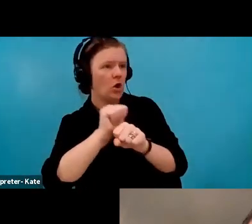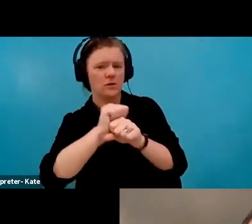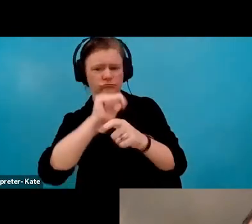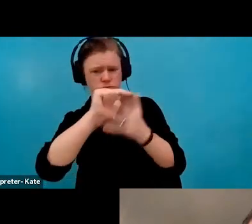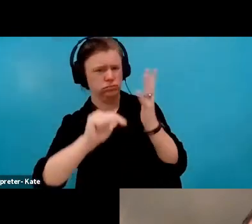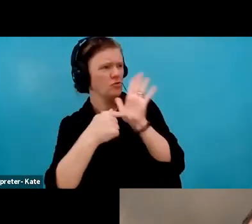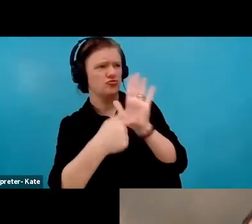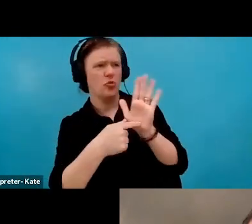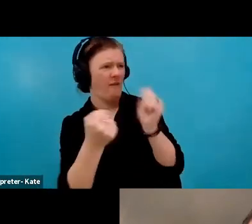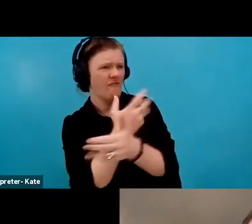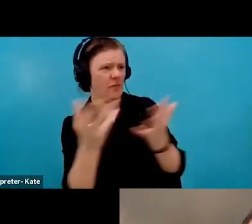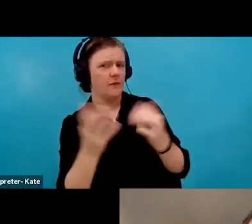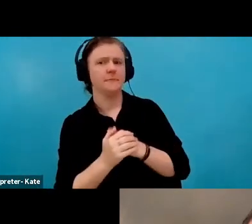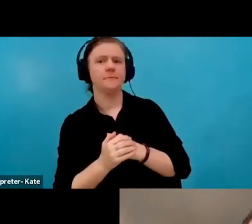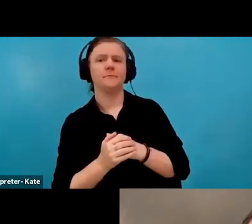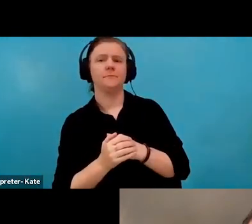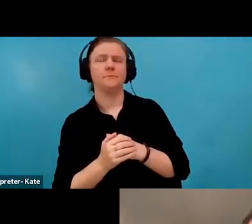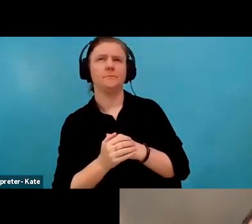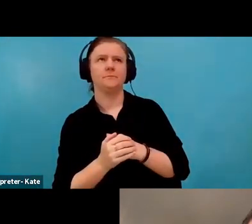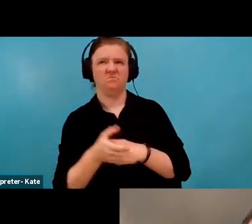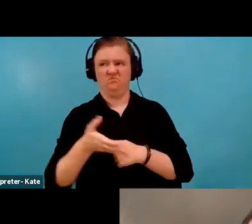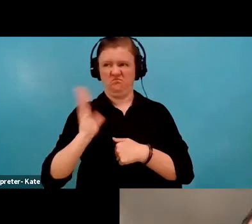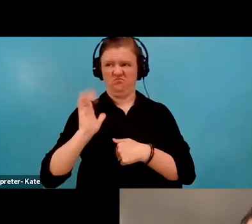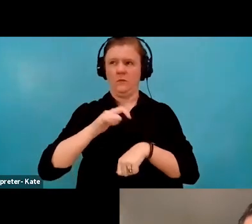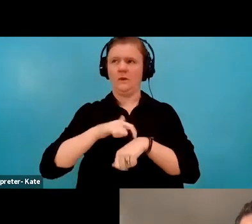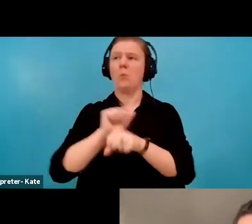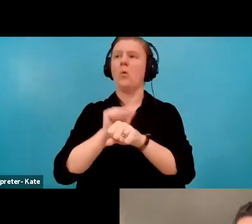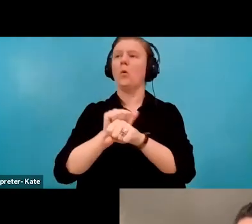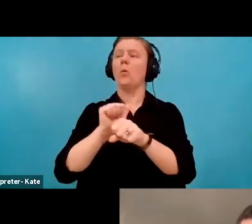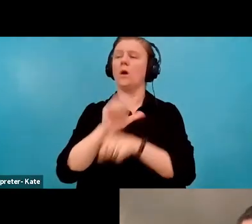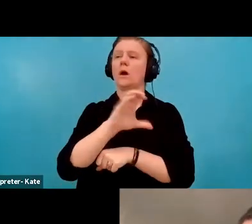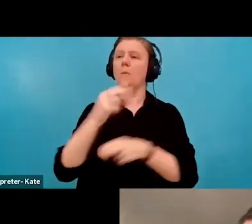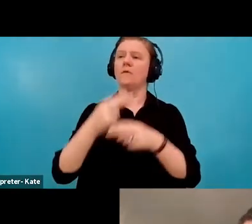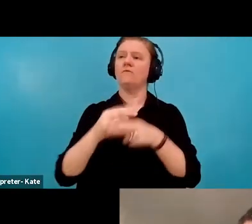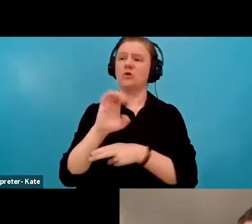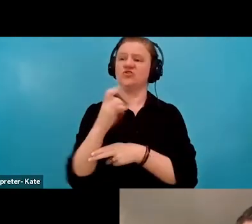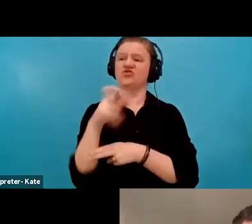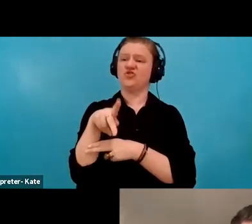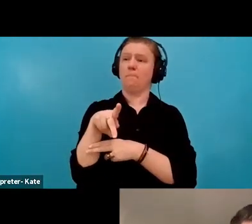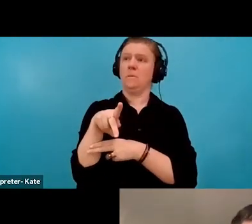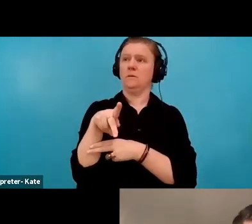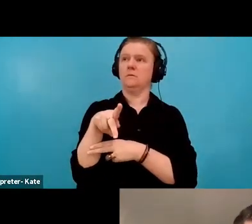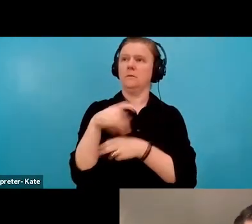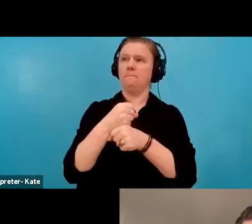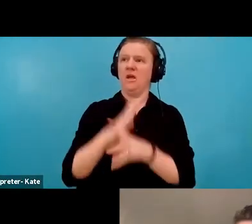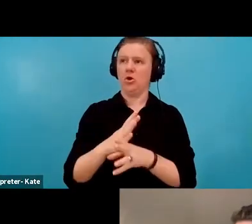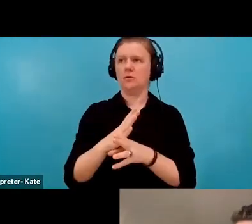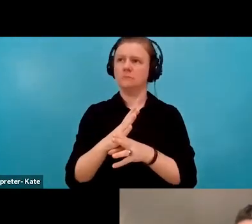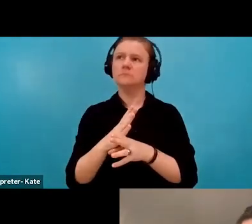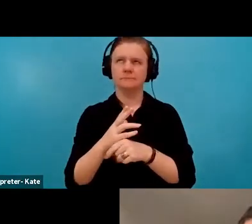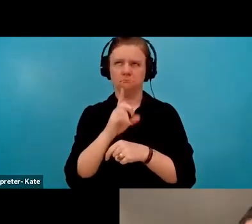at a large chip maker in the Pacific Northwest that we're not allowed to say the name of for contractual